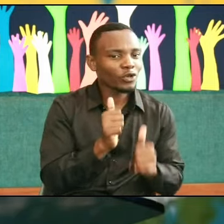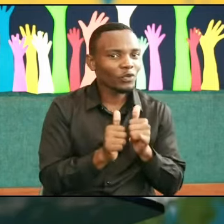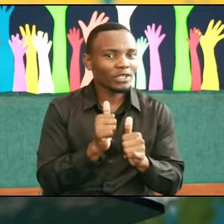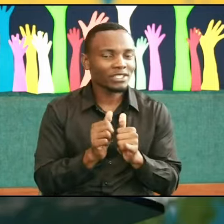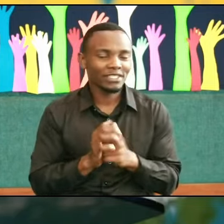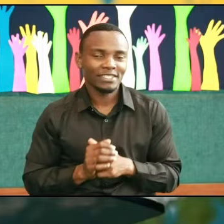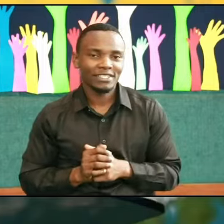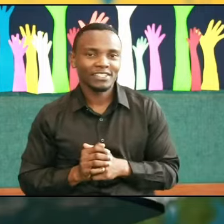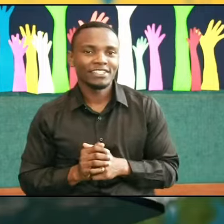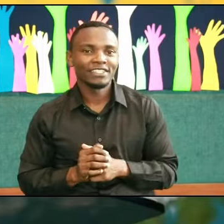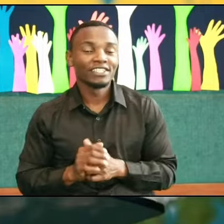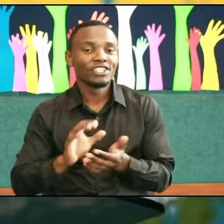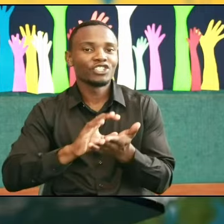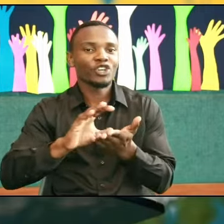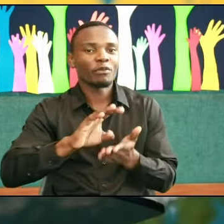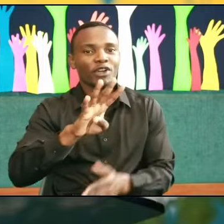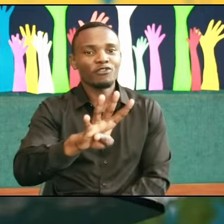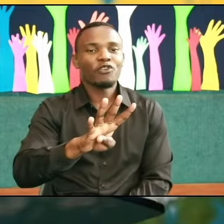4 and